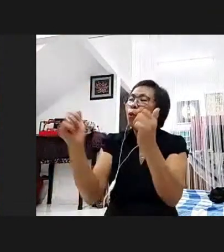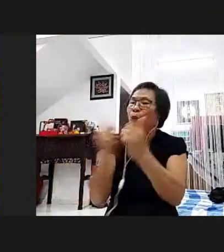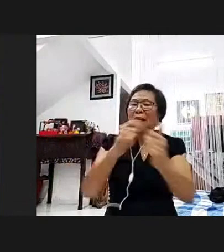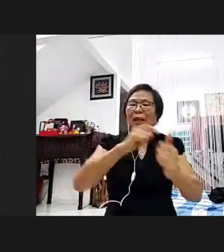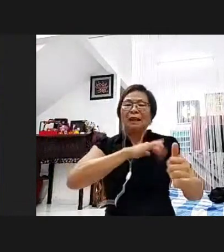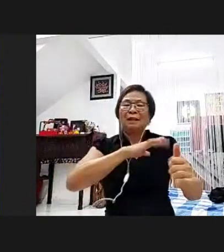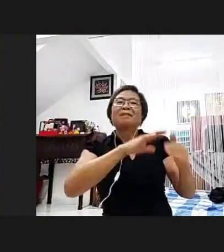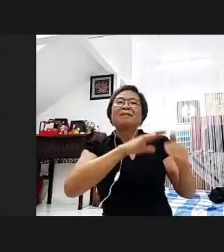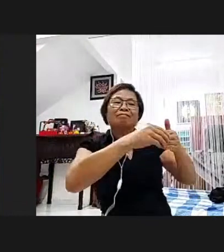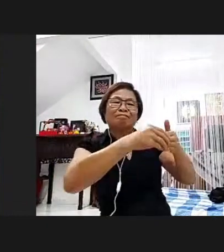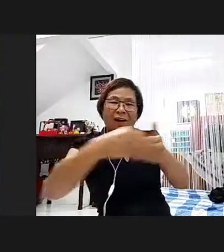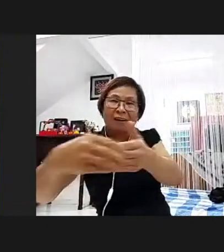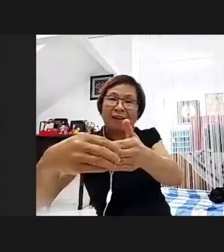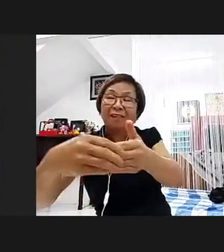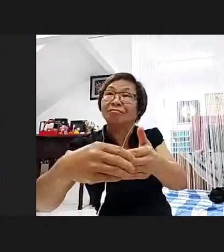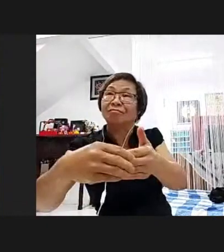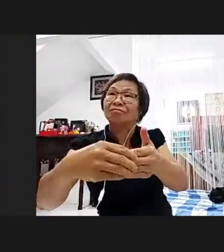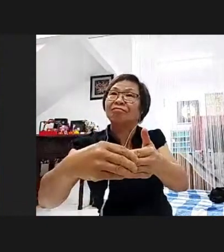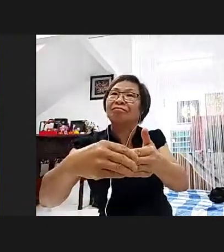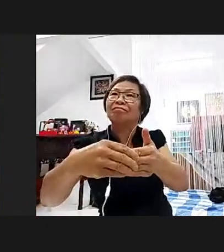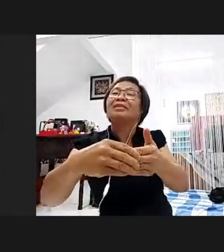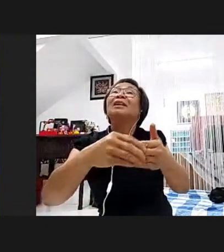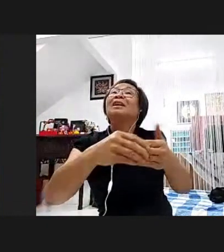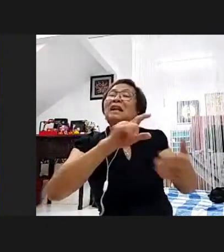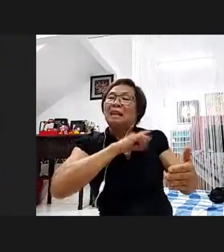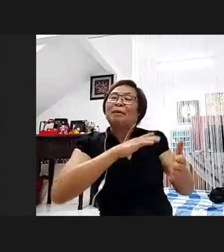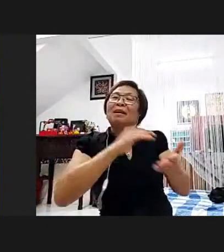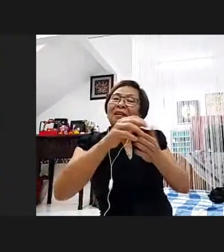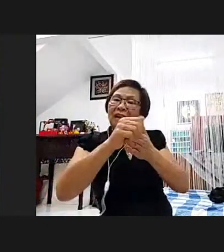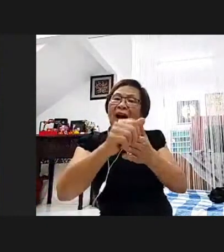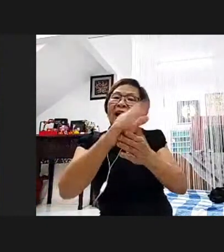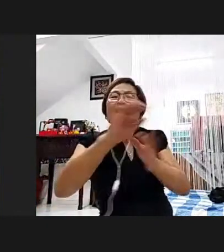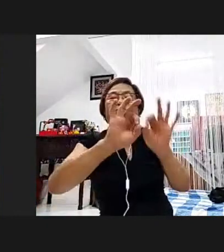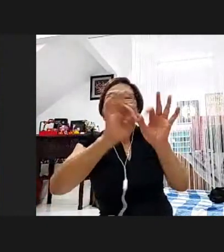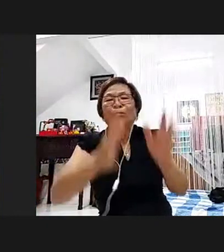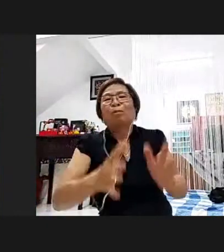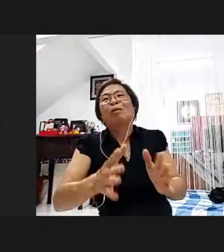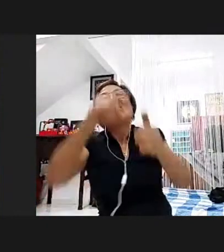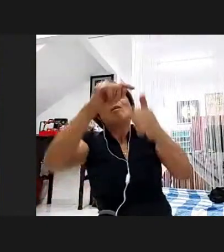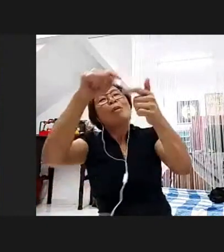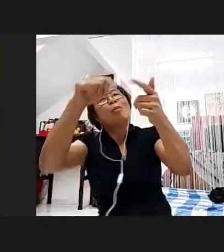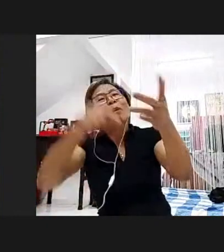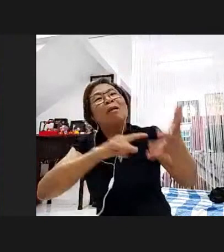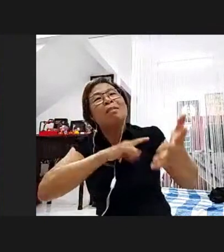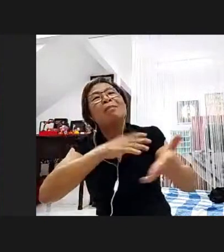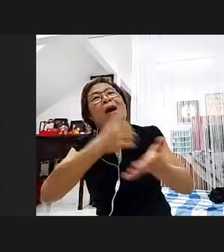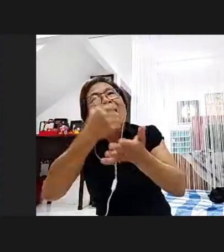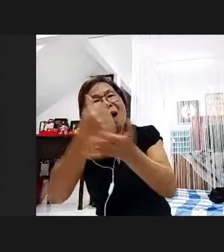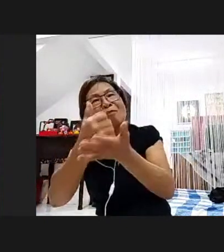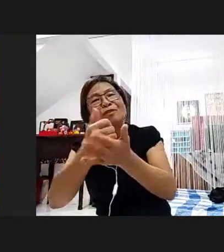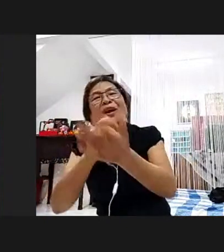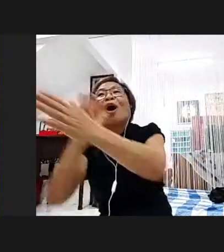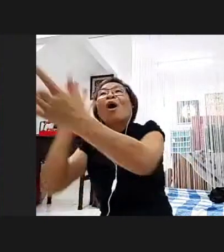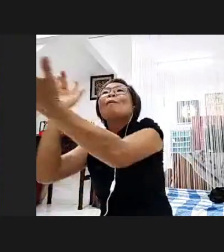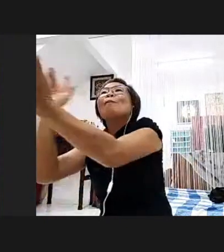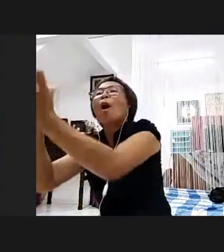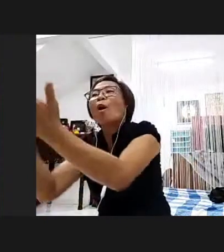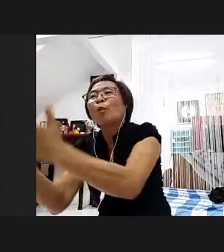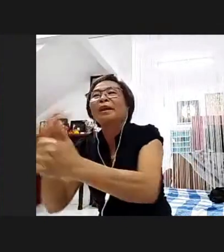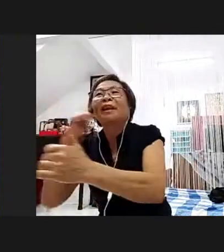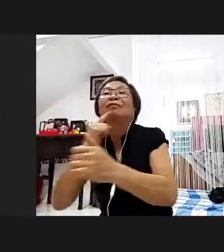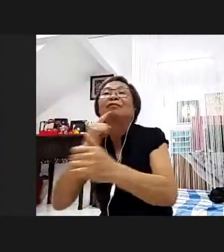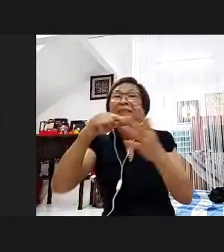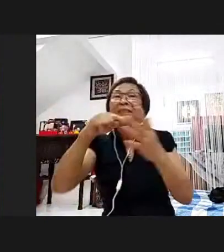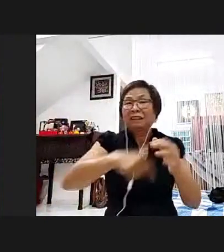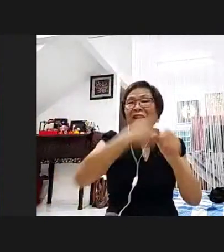leadership, leading in the interpretation and so on and so forth. Yeah, so let this be 2021,